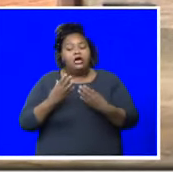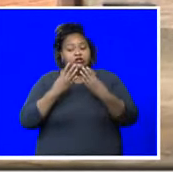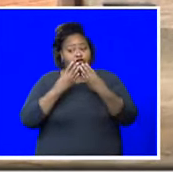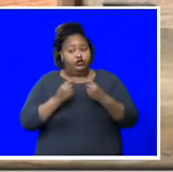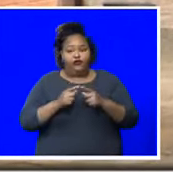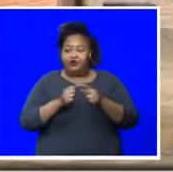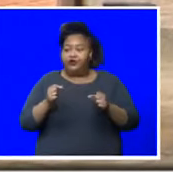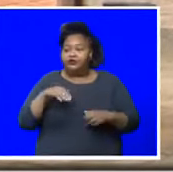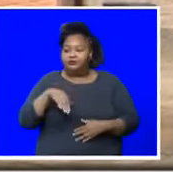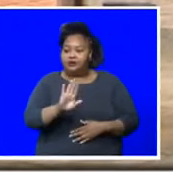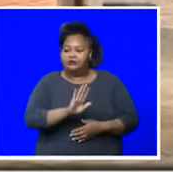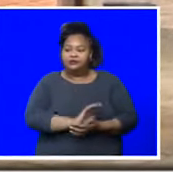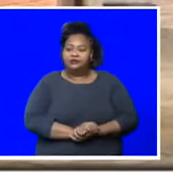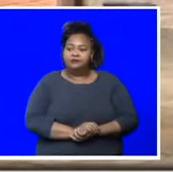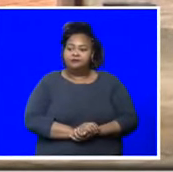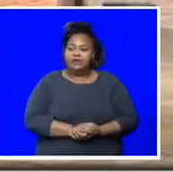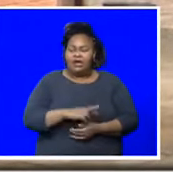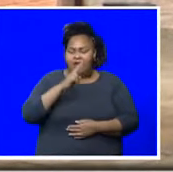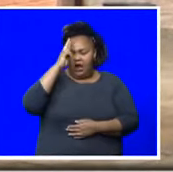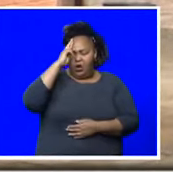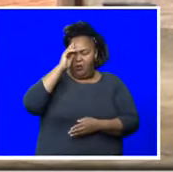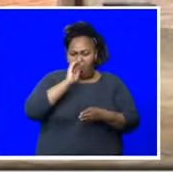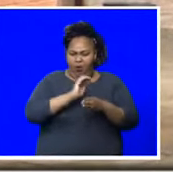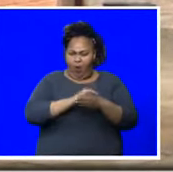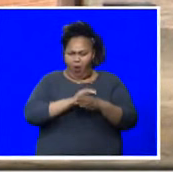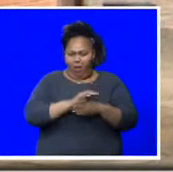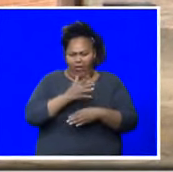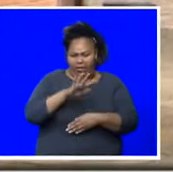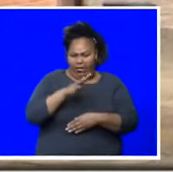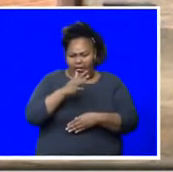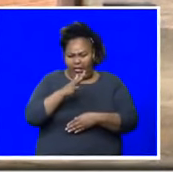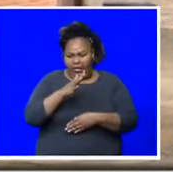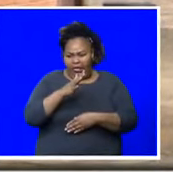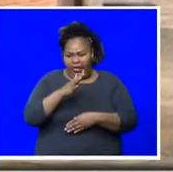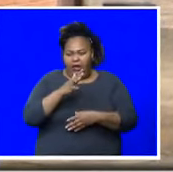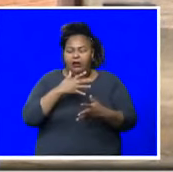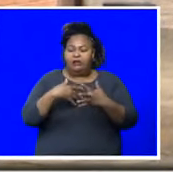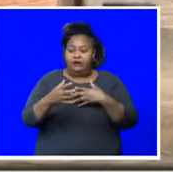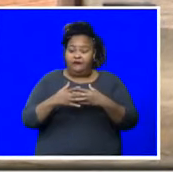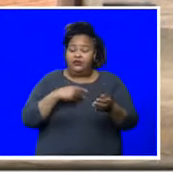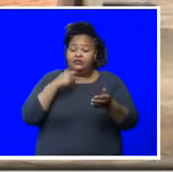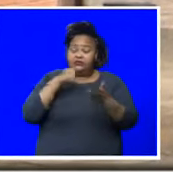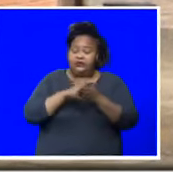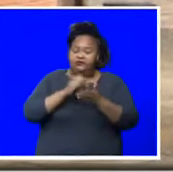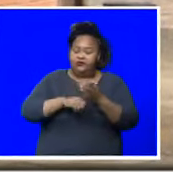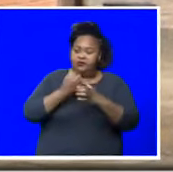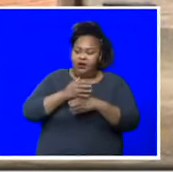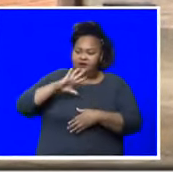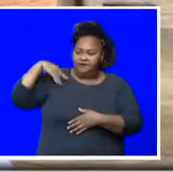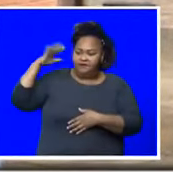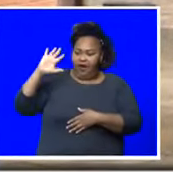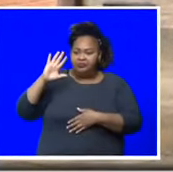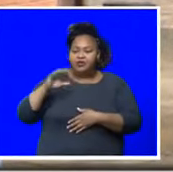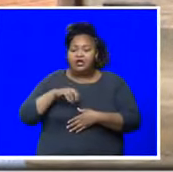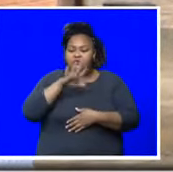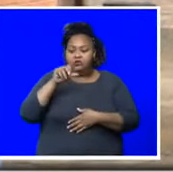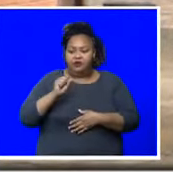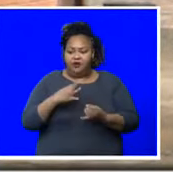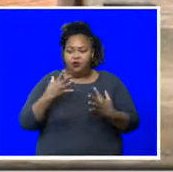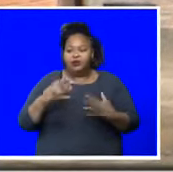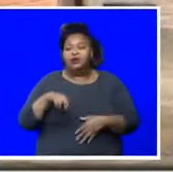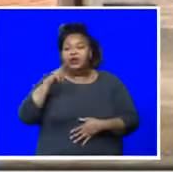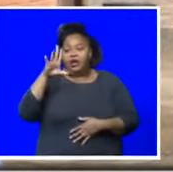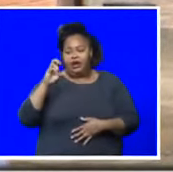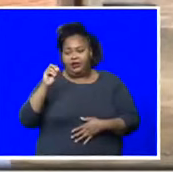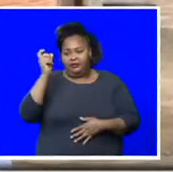lesiningi singenisa almost 80+% timbahla letichamuka from South Africa then bese bale tinikele chaqhamuke